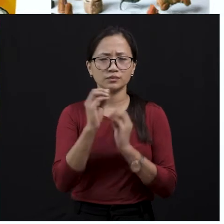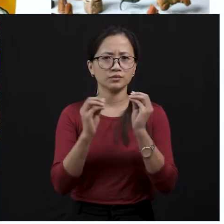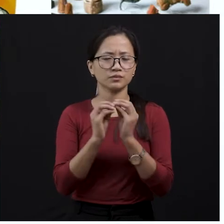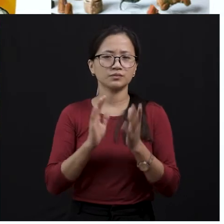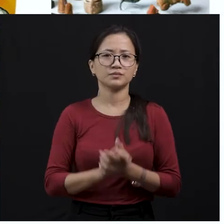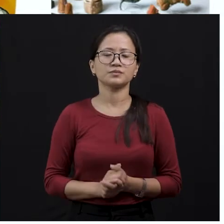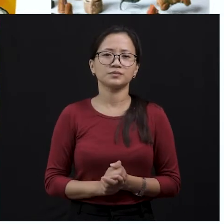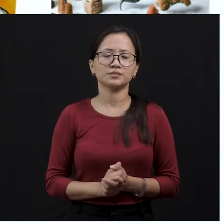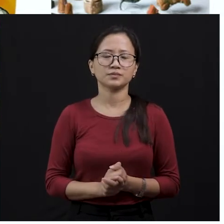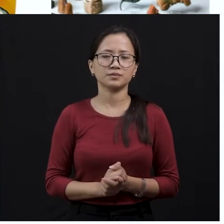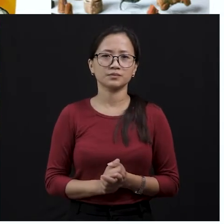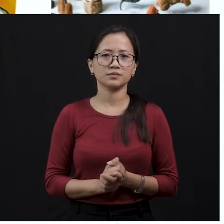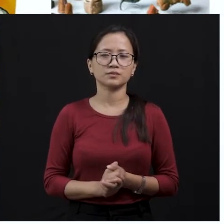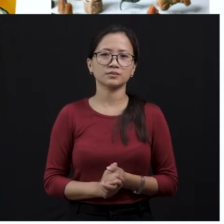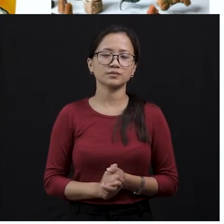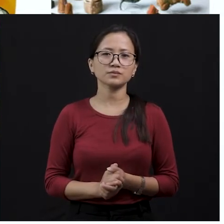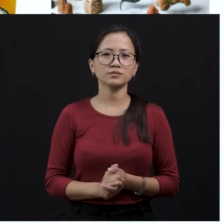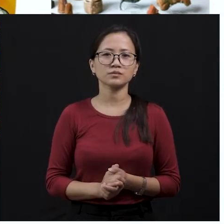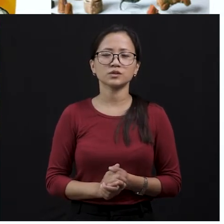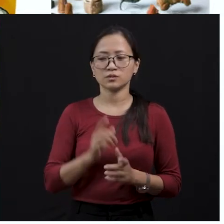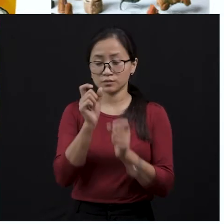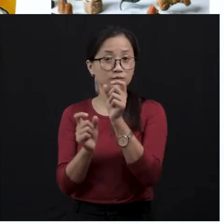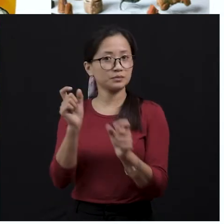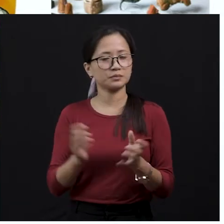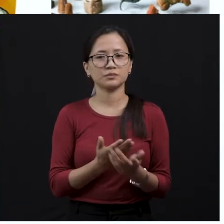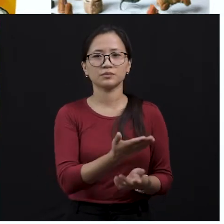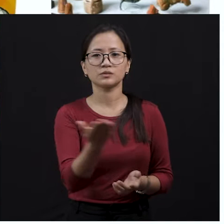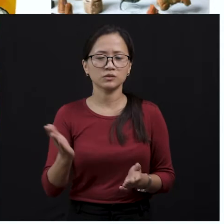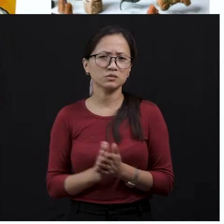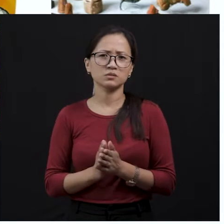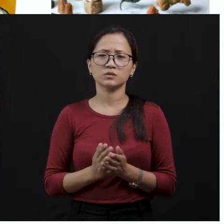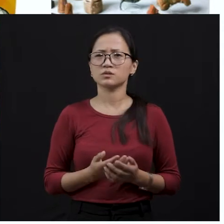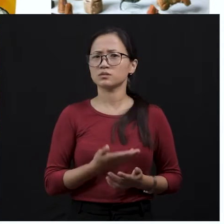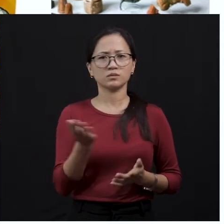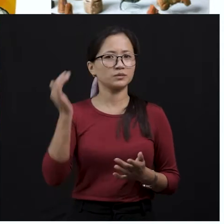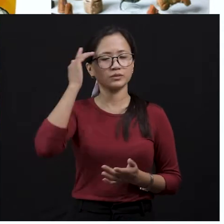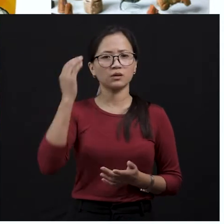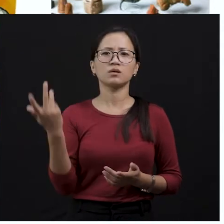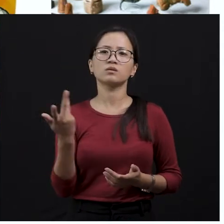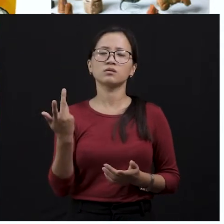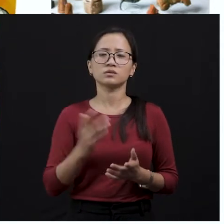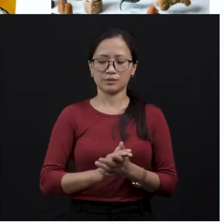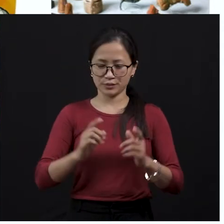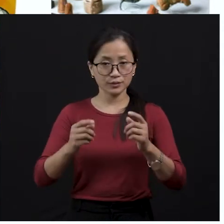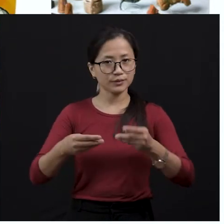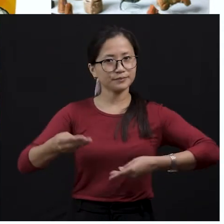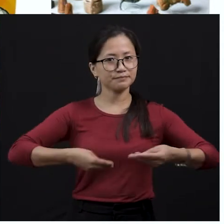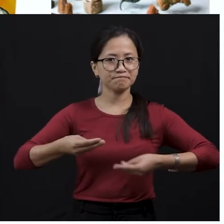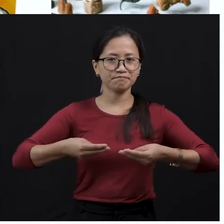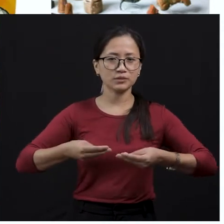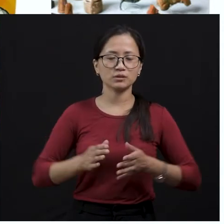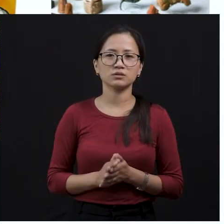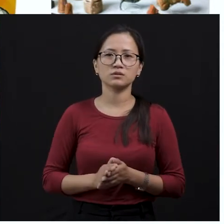life, okay? So earlier, people, they do not know how to do business. So they would just